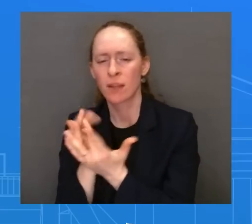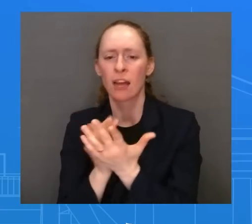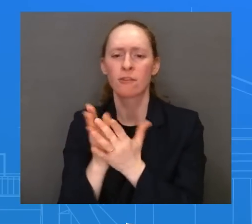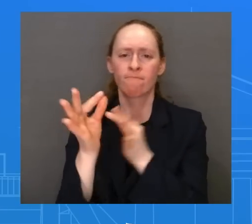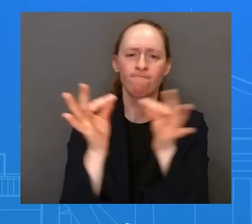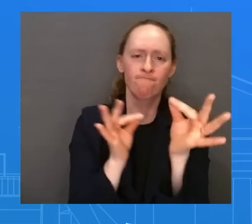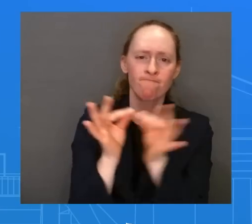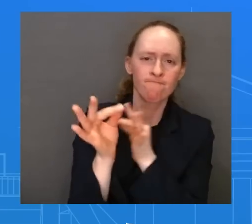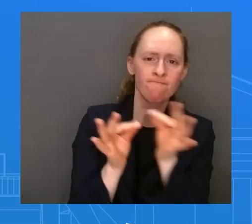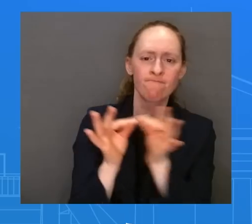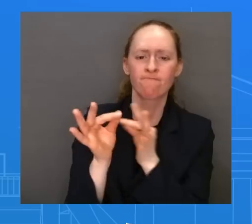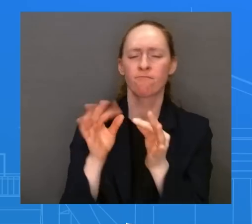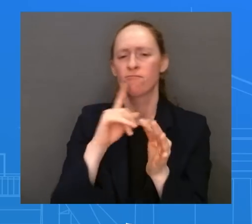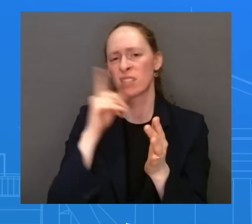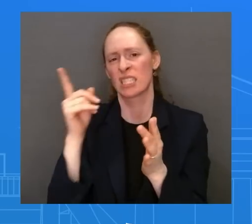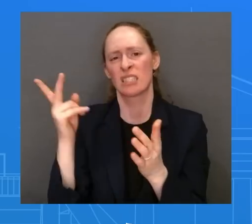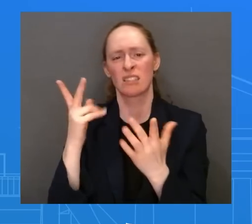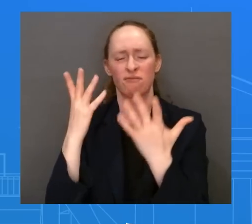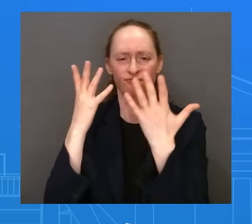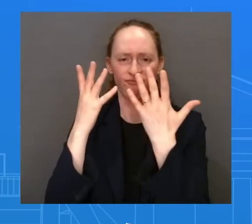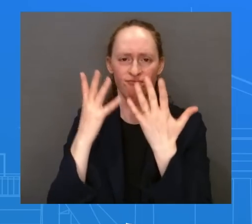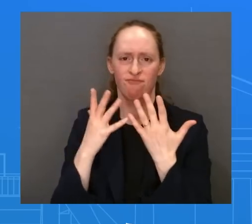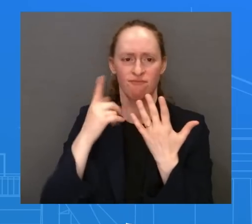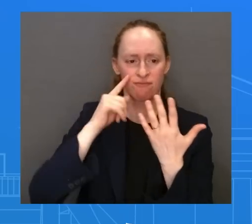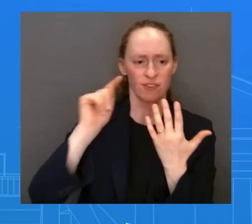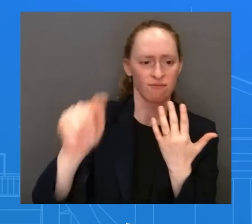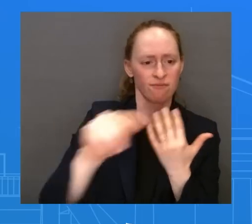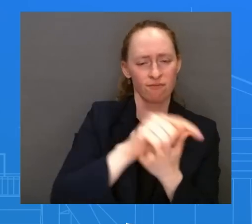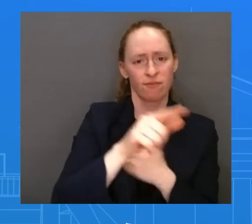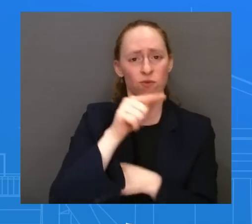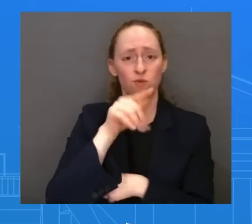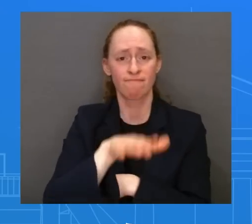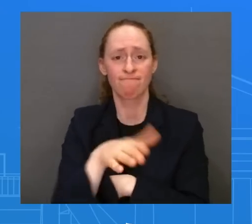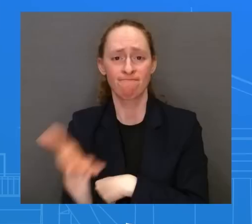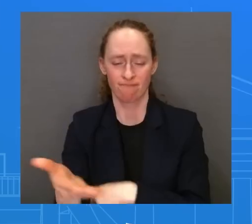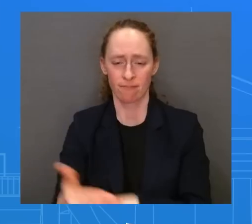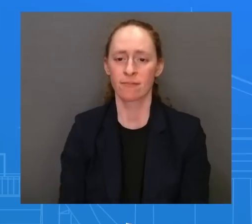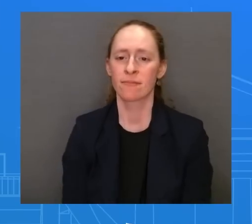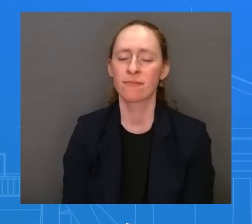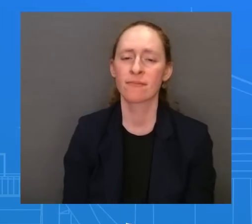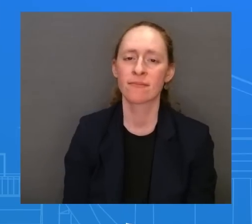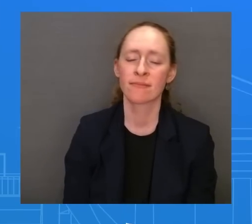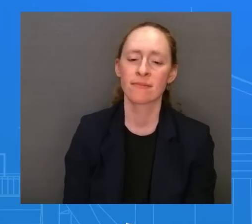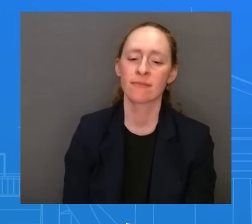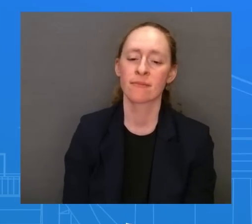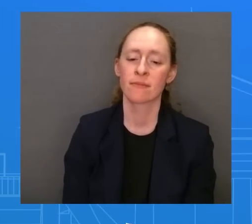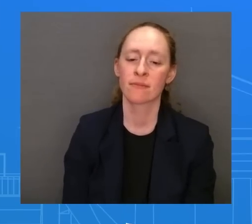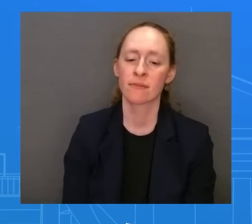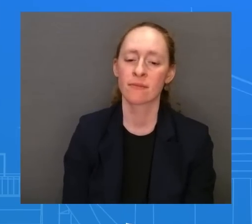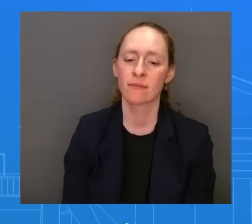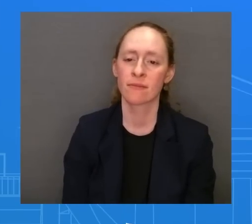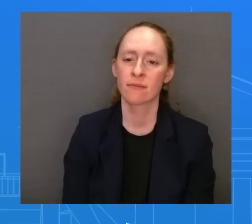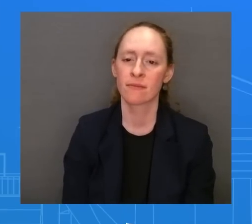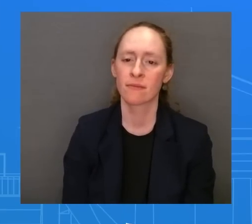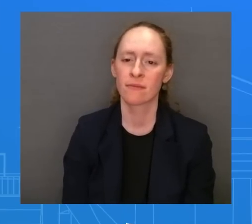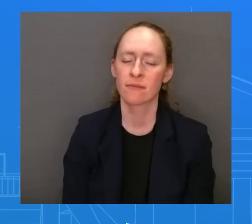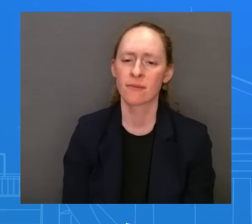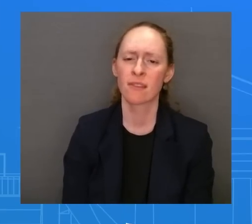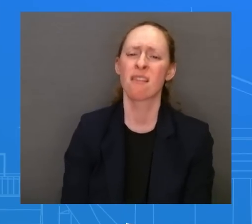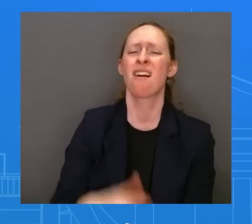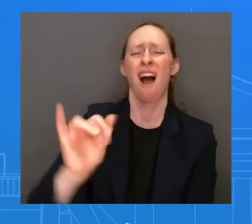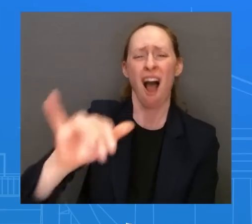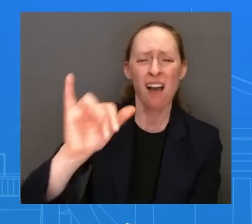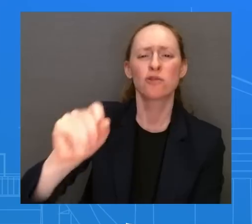lives thanks John who's gonna get fired over this